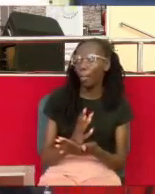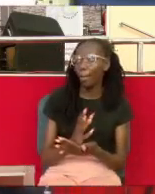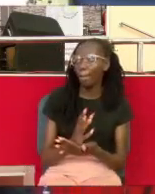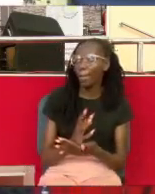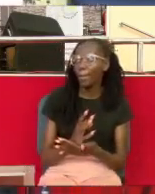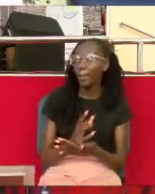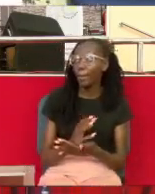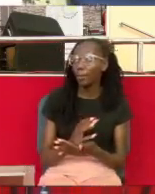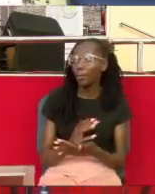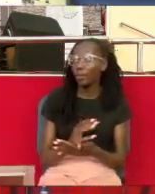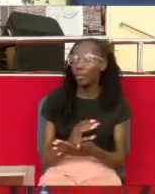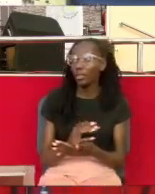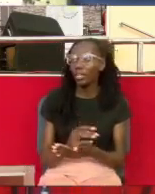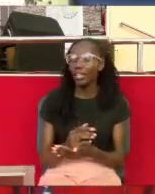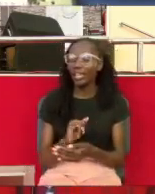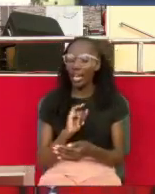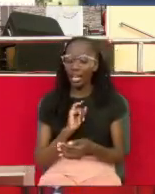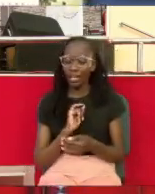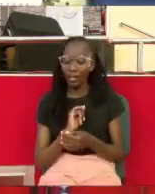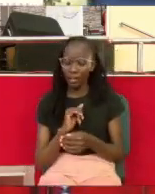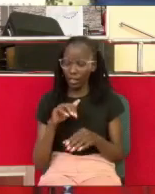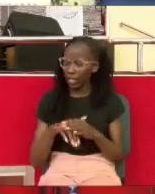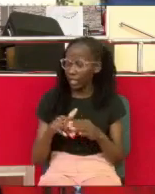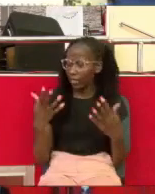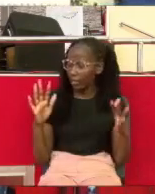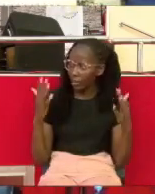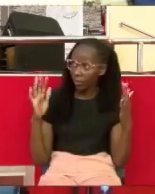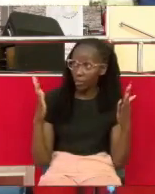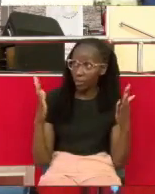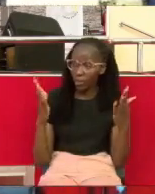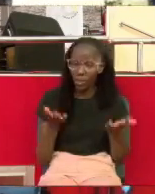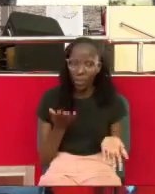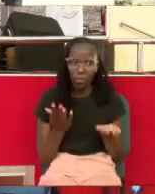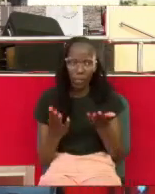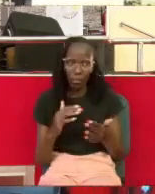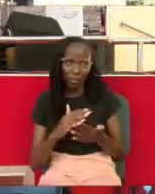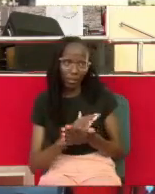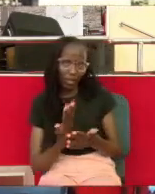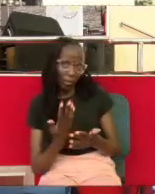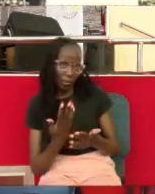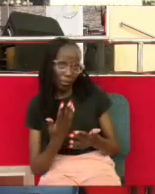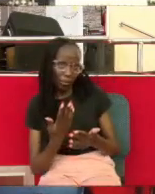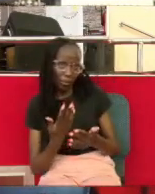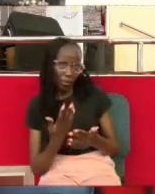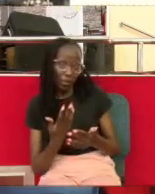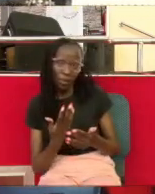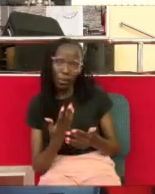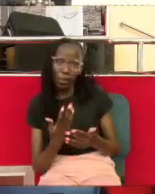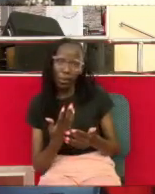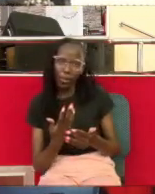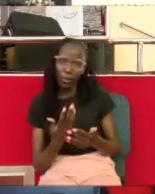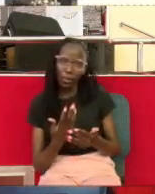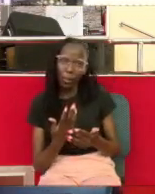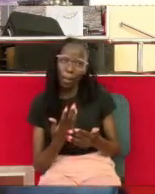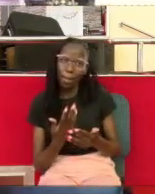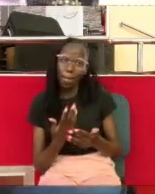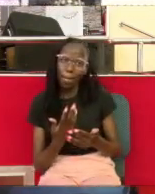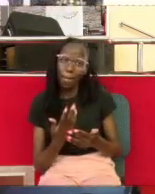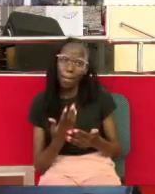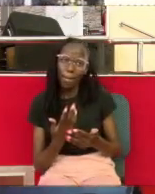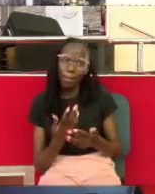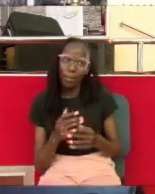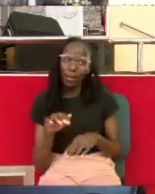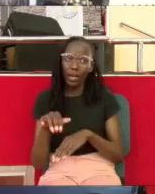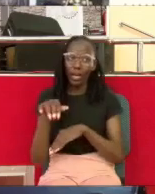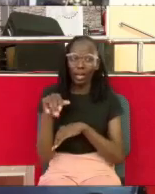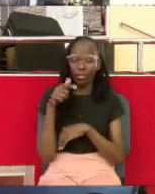And in that celebration, maybe some of us, and maybe you are there, and you're